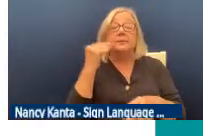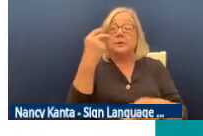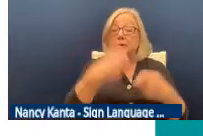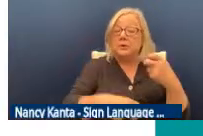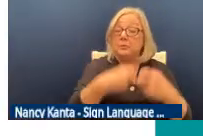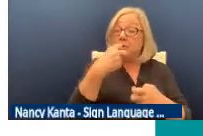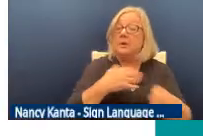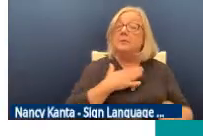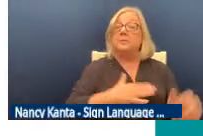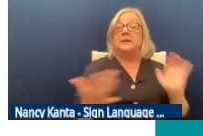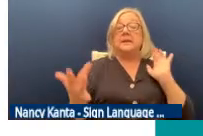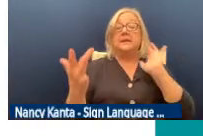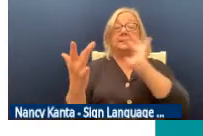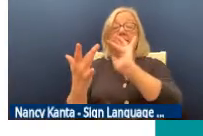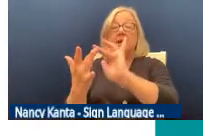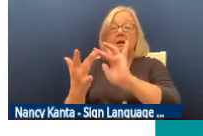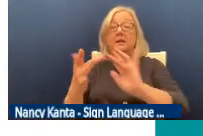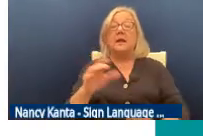staff at